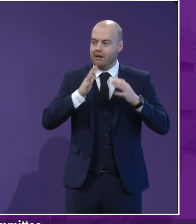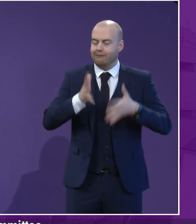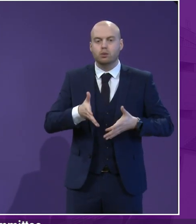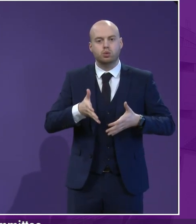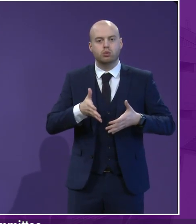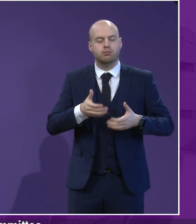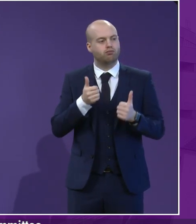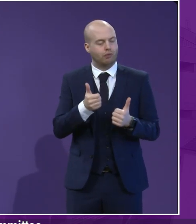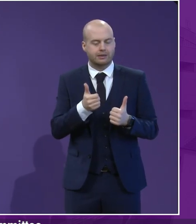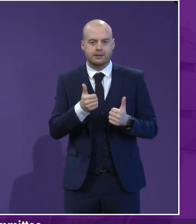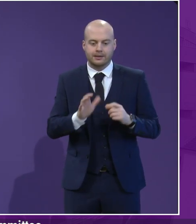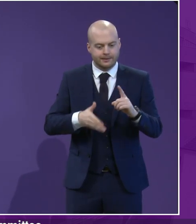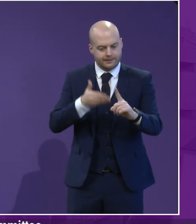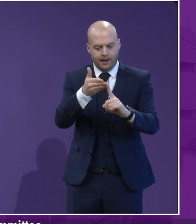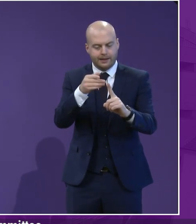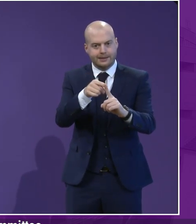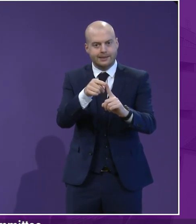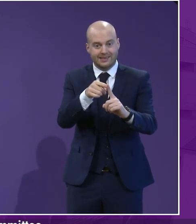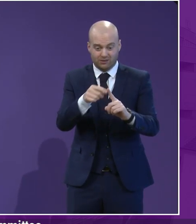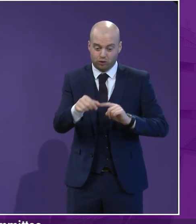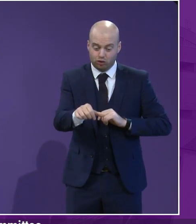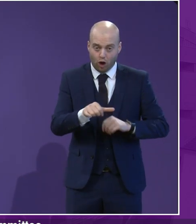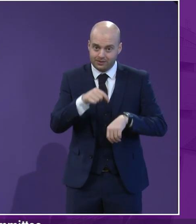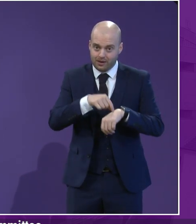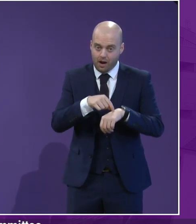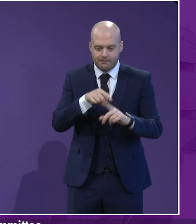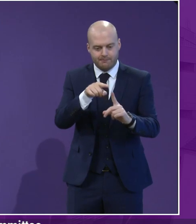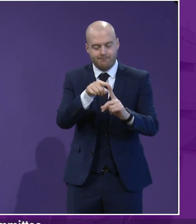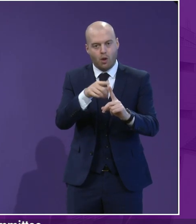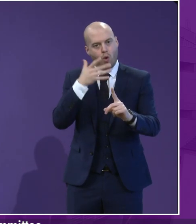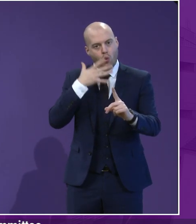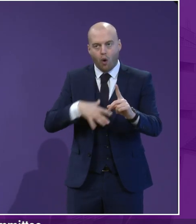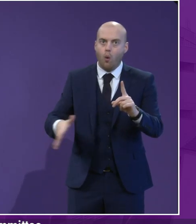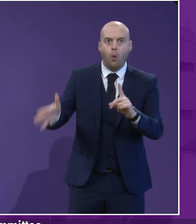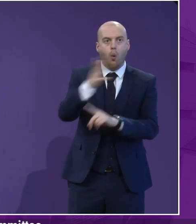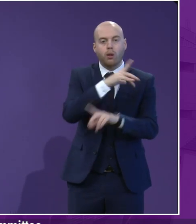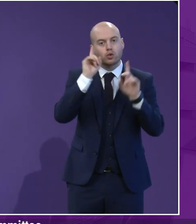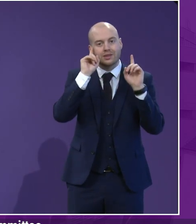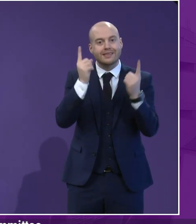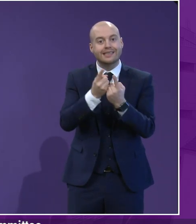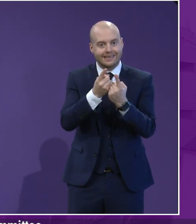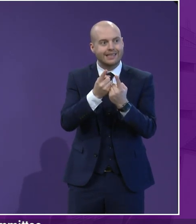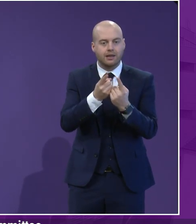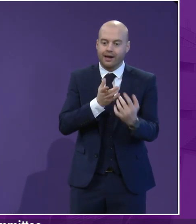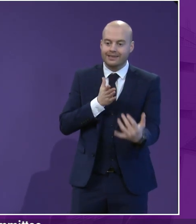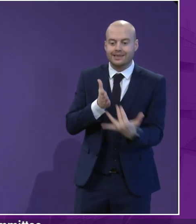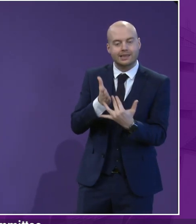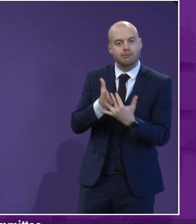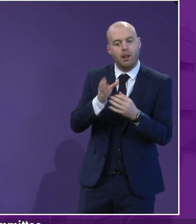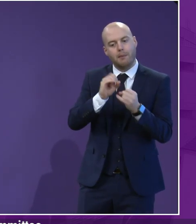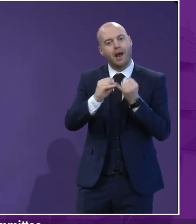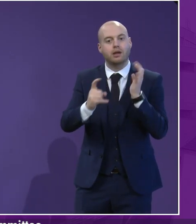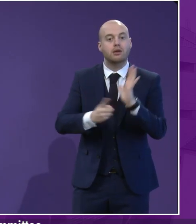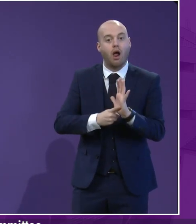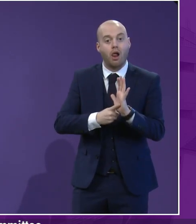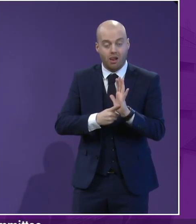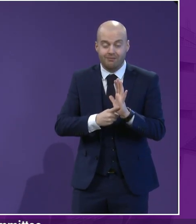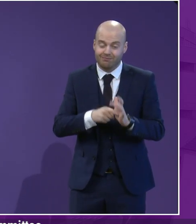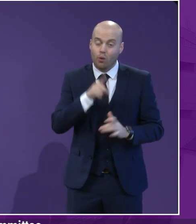resolve, because that shortage of interpreters is countrywide across all of the public services. And if we